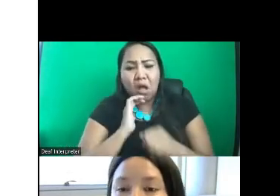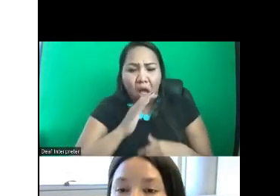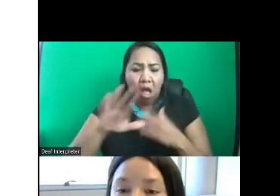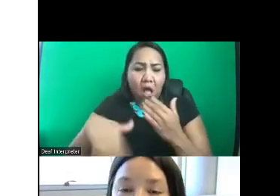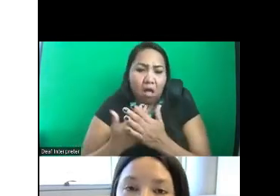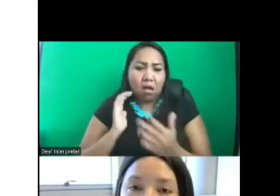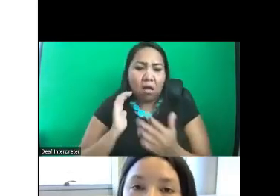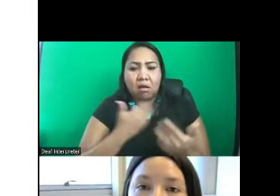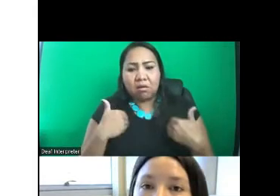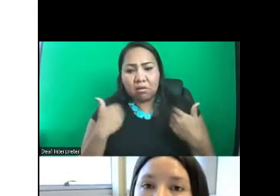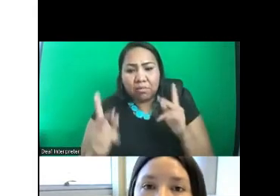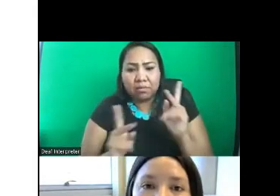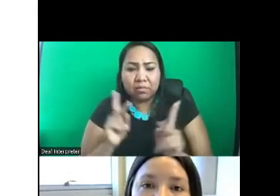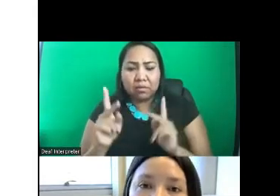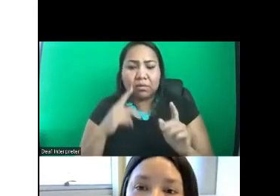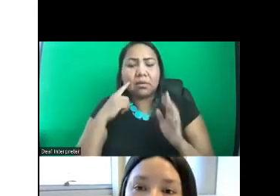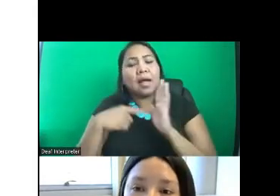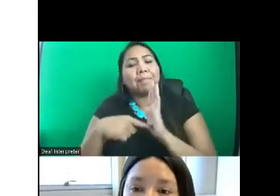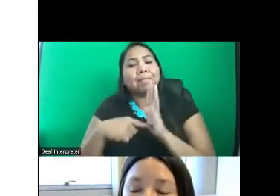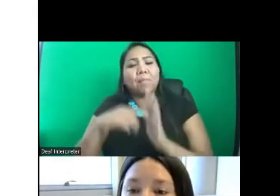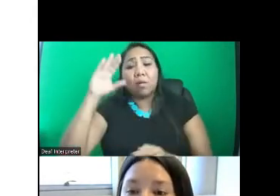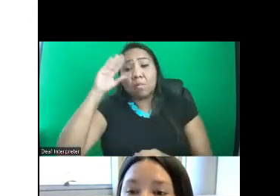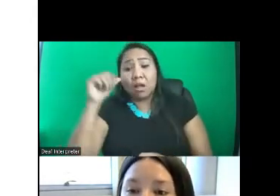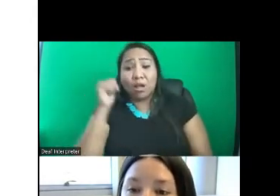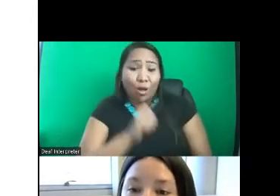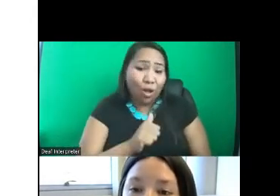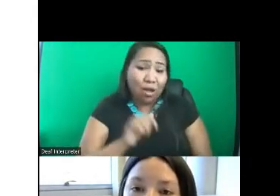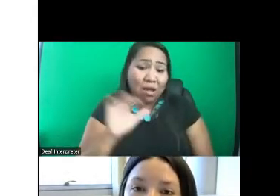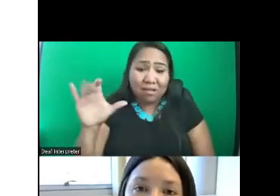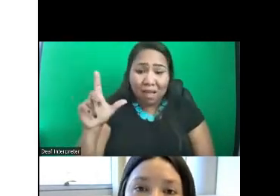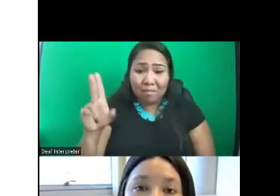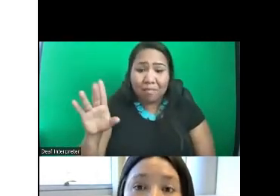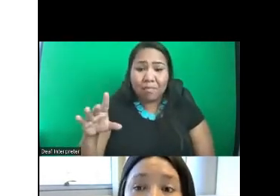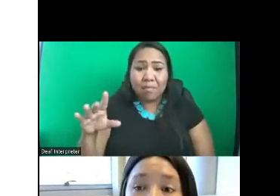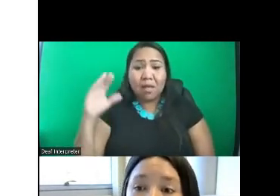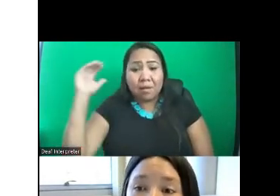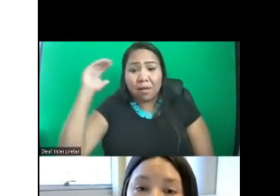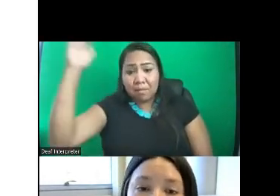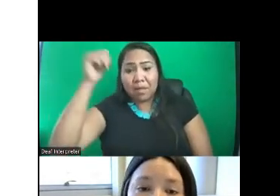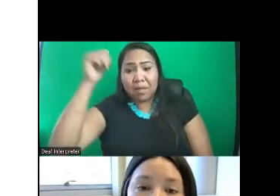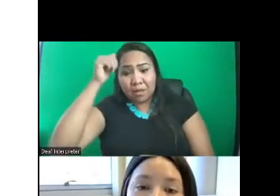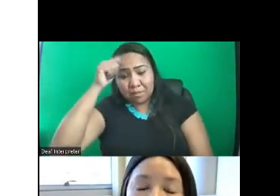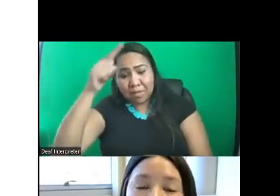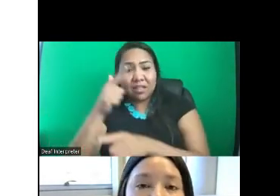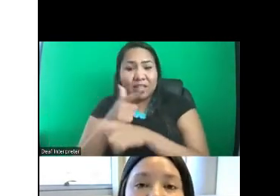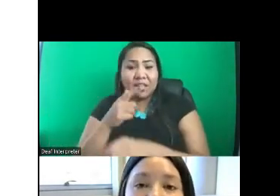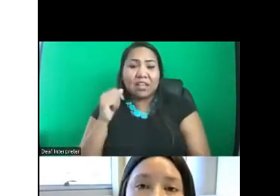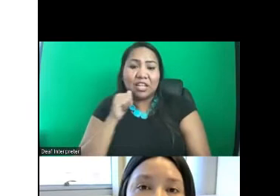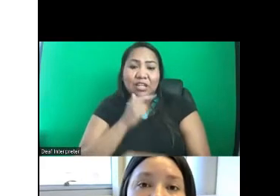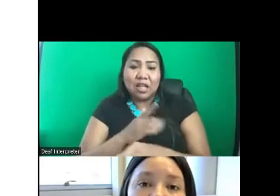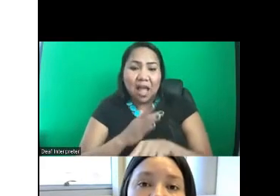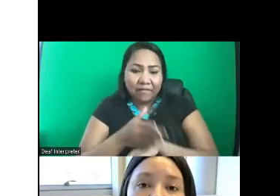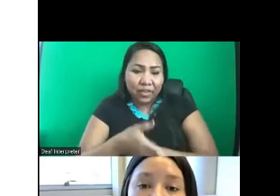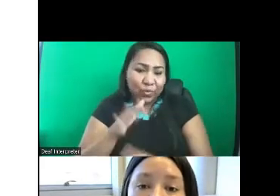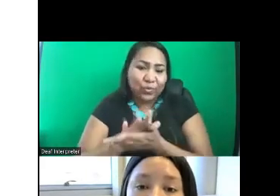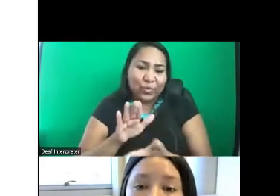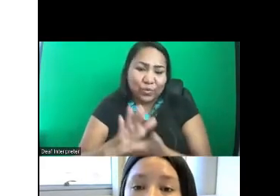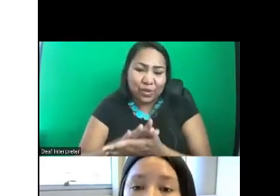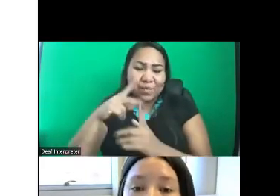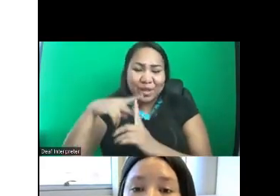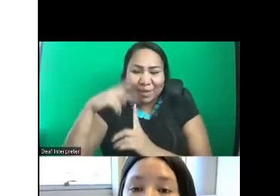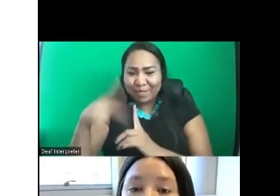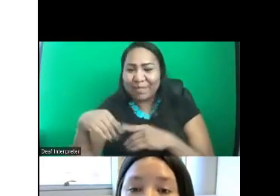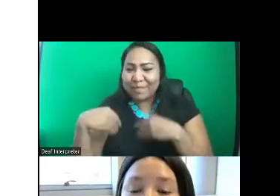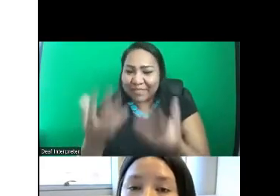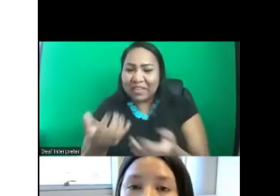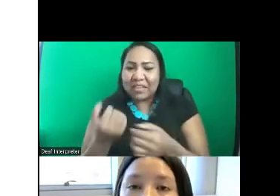Boys and Girls Clubs, Big Brothers, Big Sisters. After-school programs provide a safe space for youth to